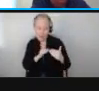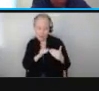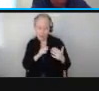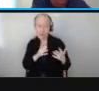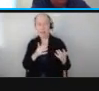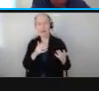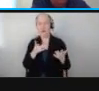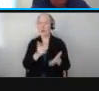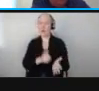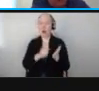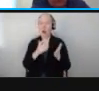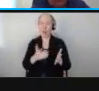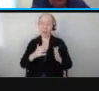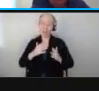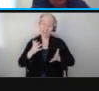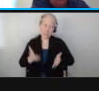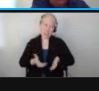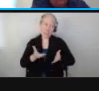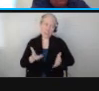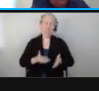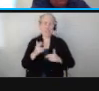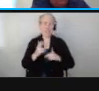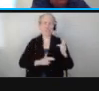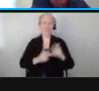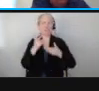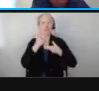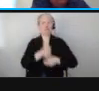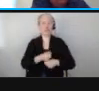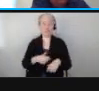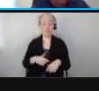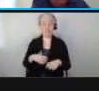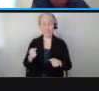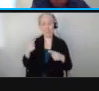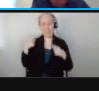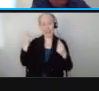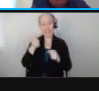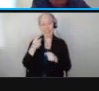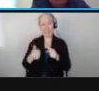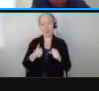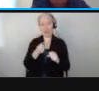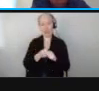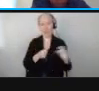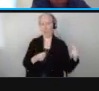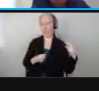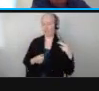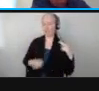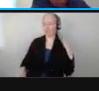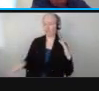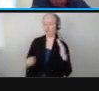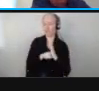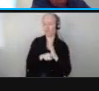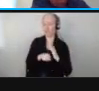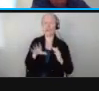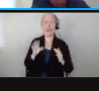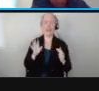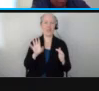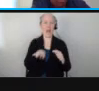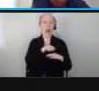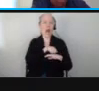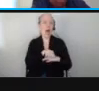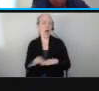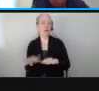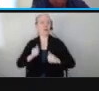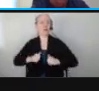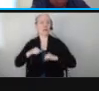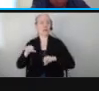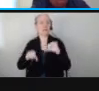caused us to be painted with a certain brush, and I think that sort of bled off into life sciences as well, and we all got sort